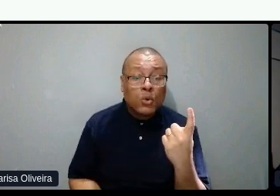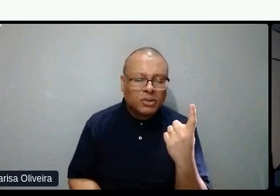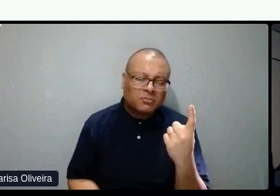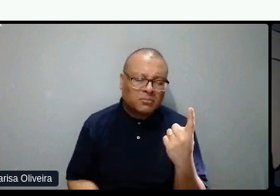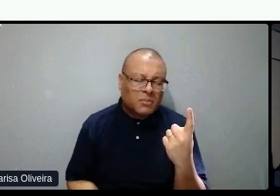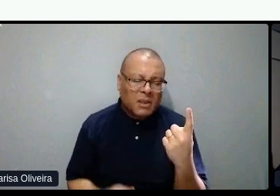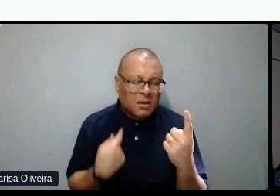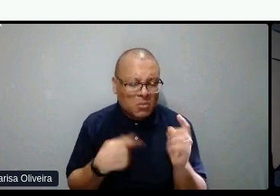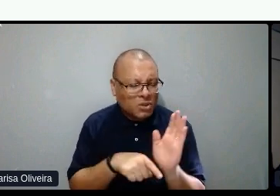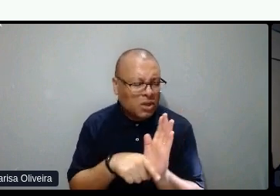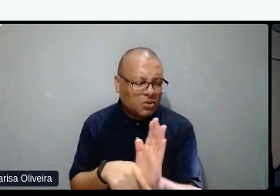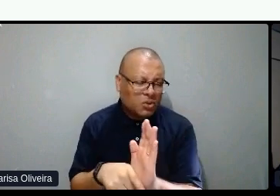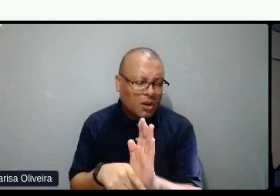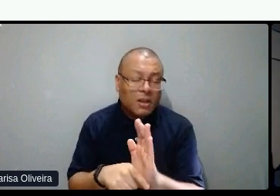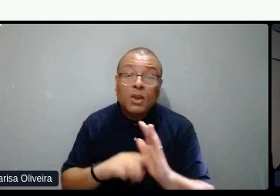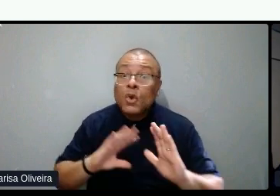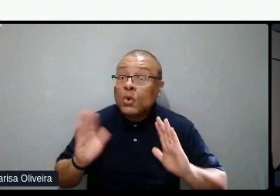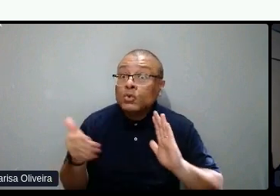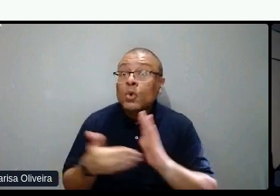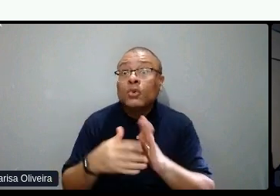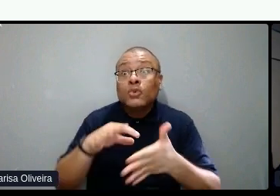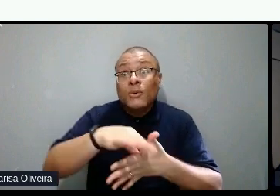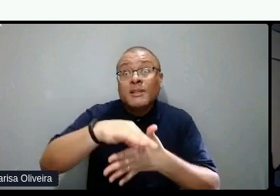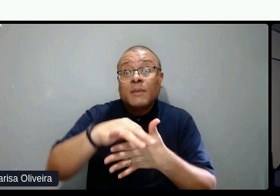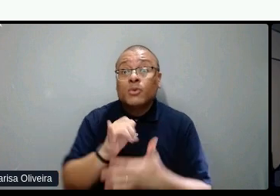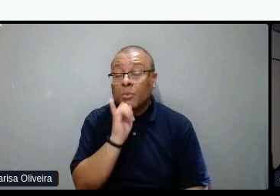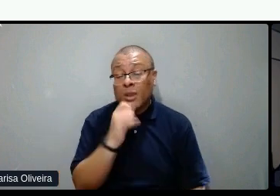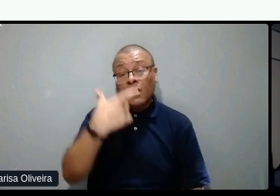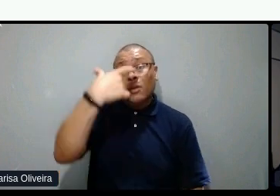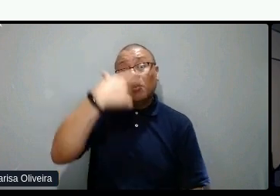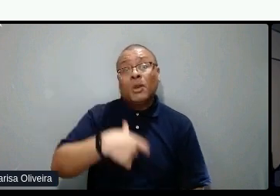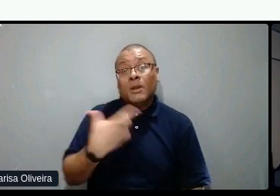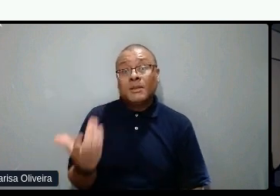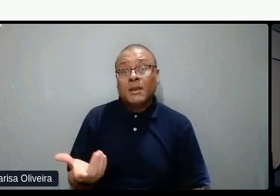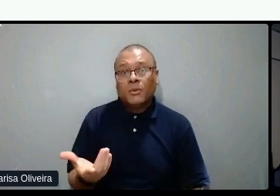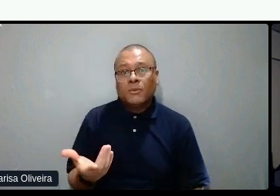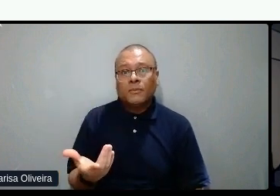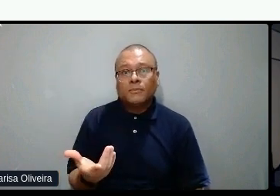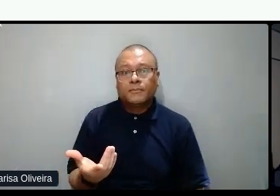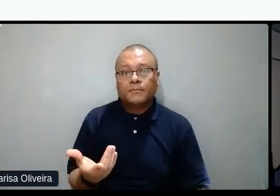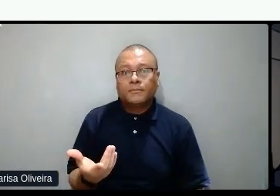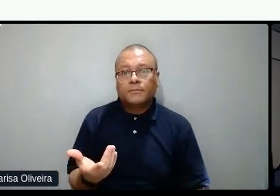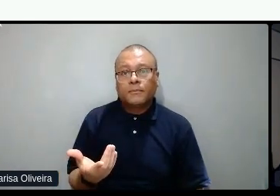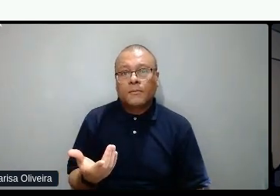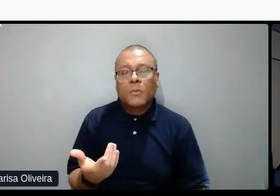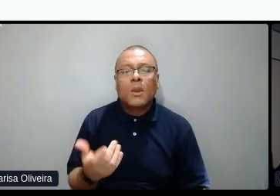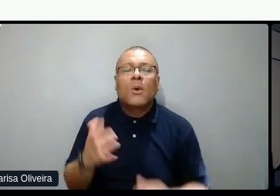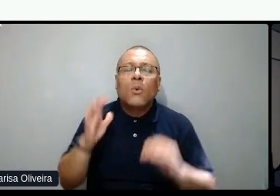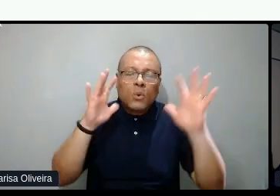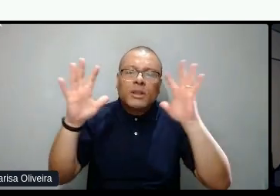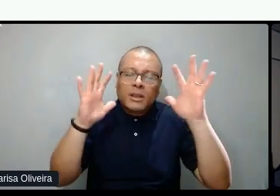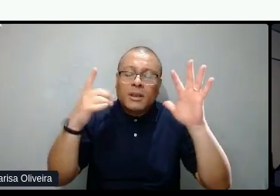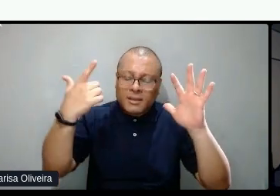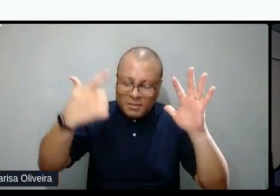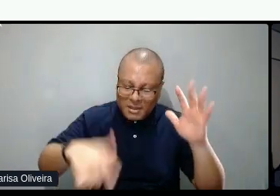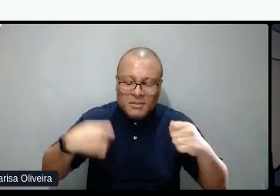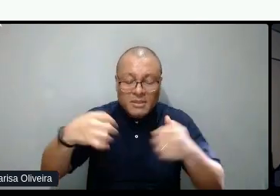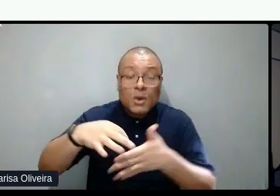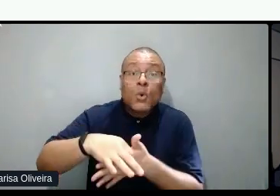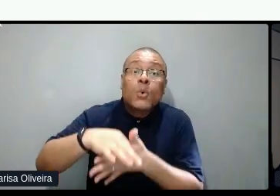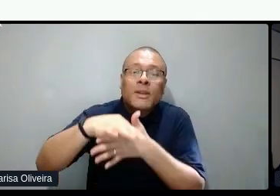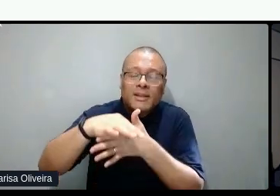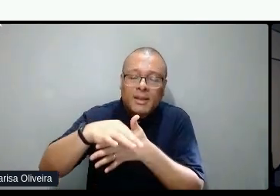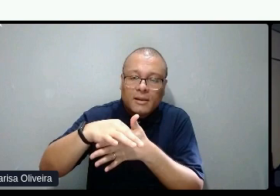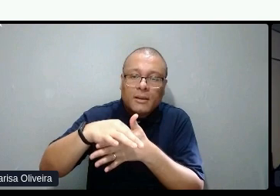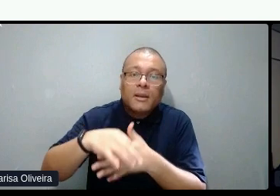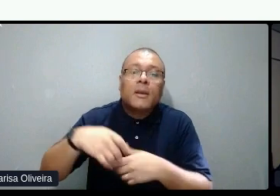needs help. Those are leaders by example. And one of the things you can do as a leader is